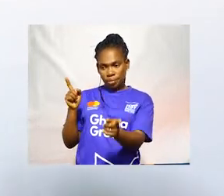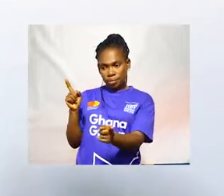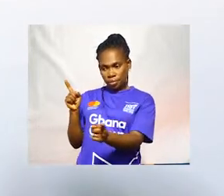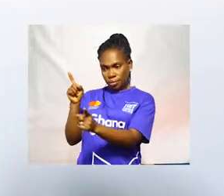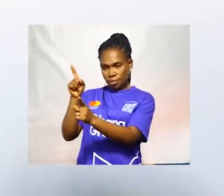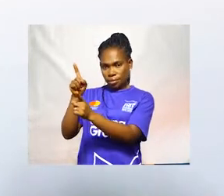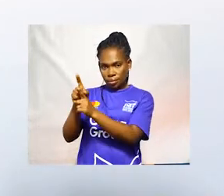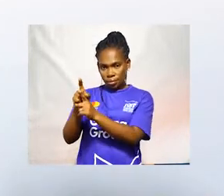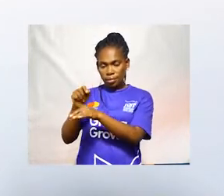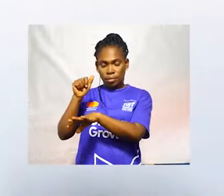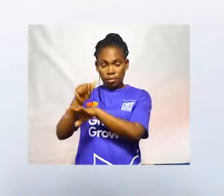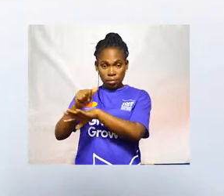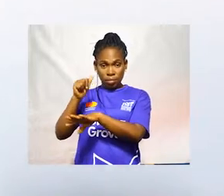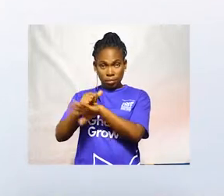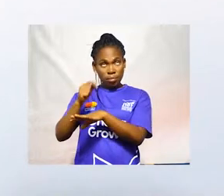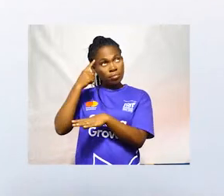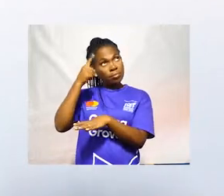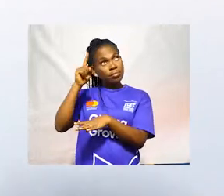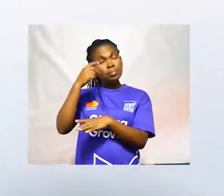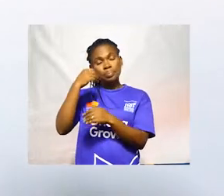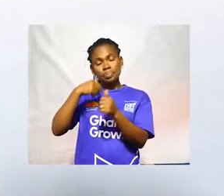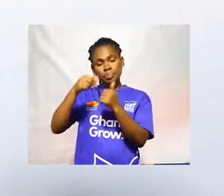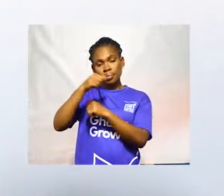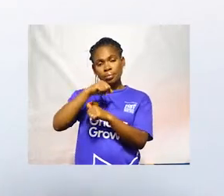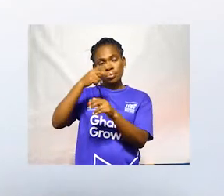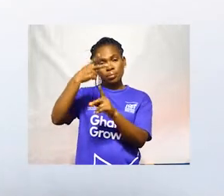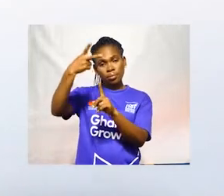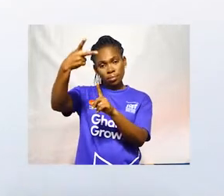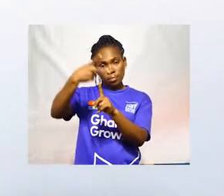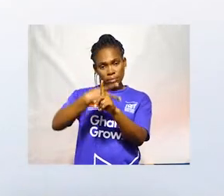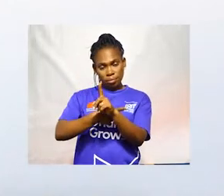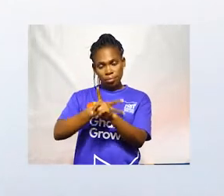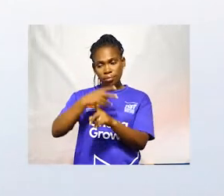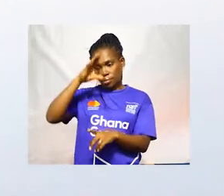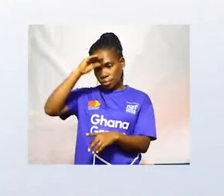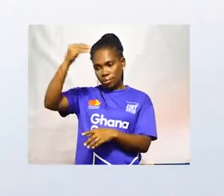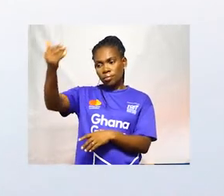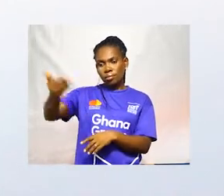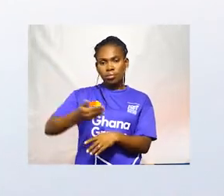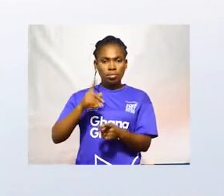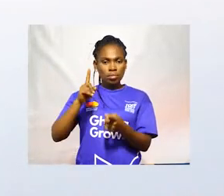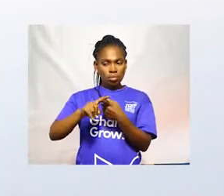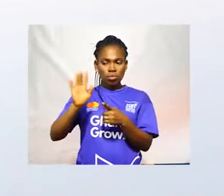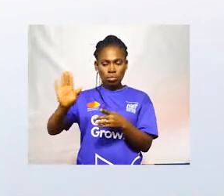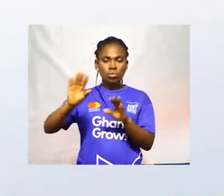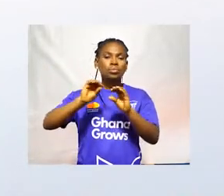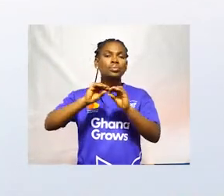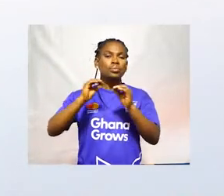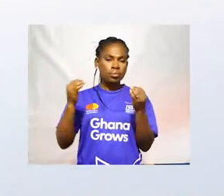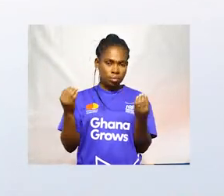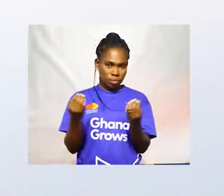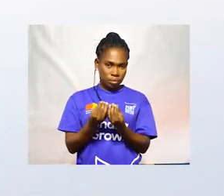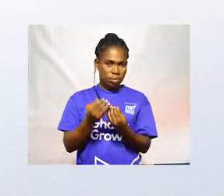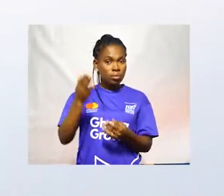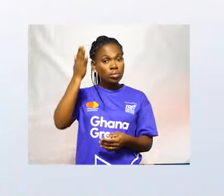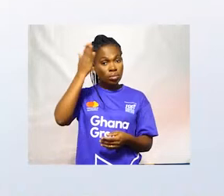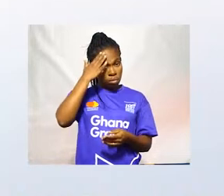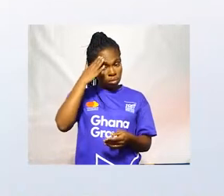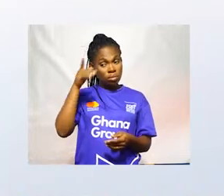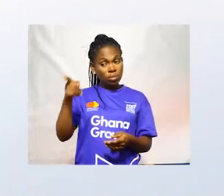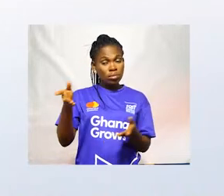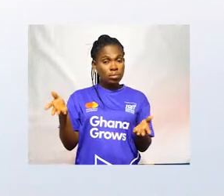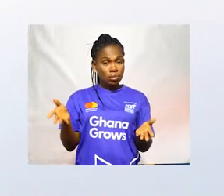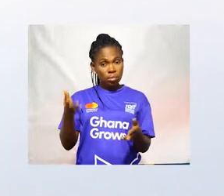Samens, after working for like 2 months, he called me to his office and said, you know, I know you came here for social media,